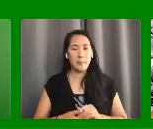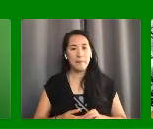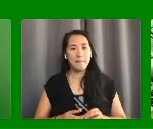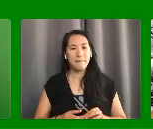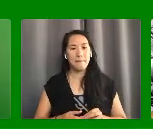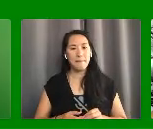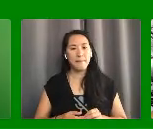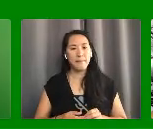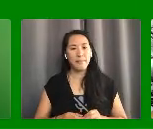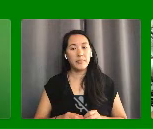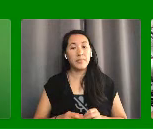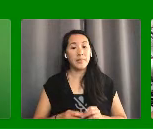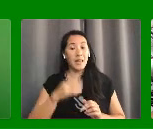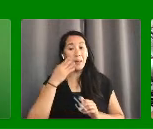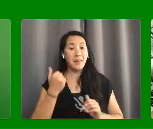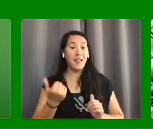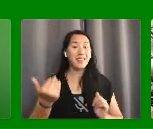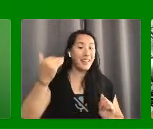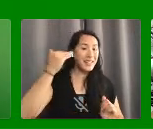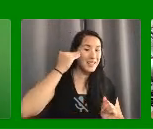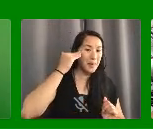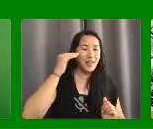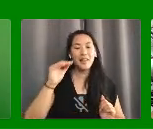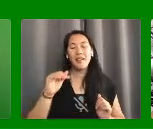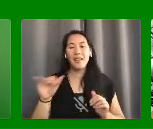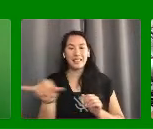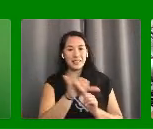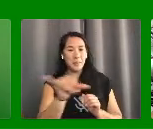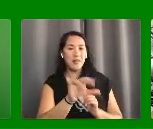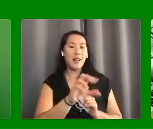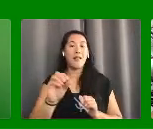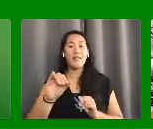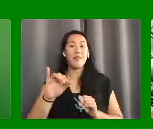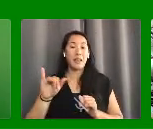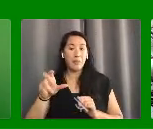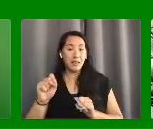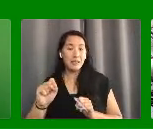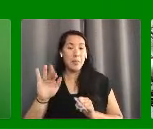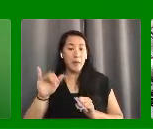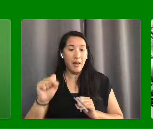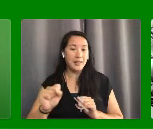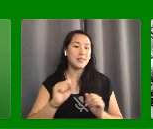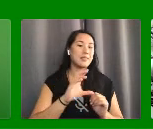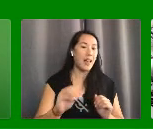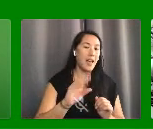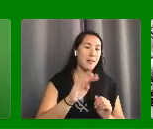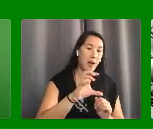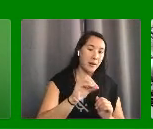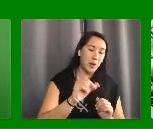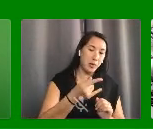Now, what are the similarities and differences between microaggression and implicit or unconscious bias? Now, for the most